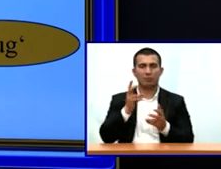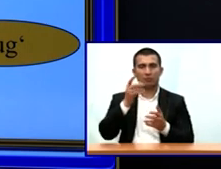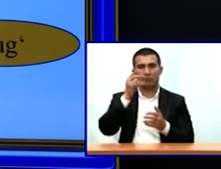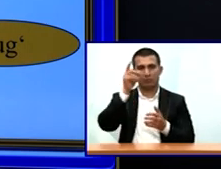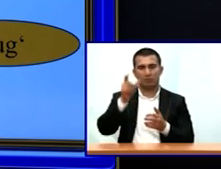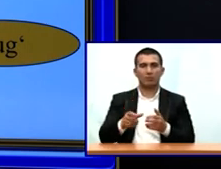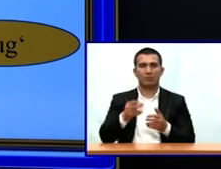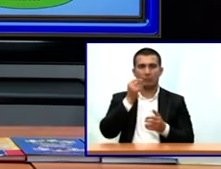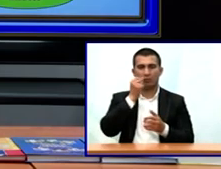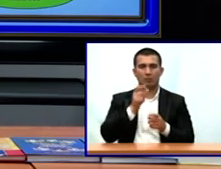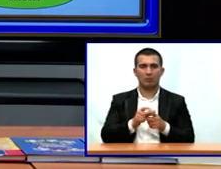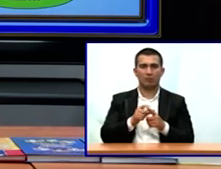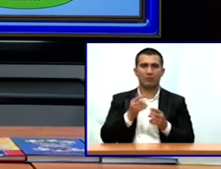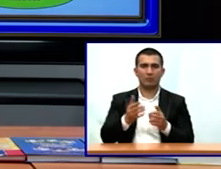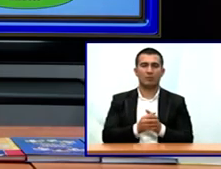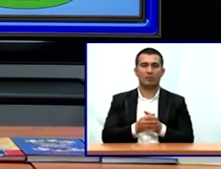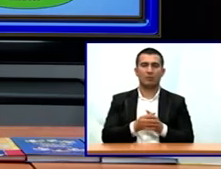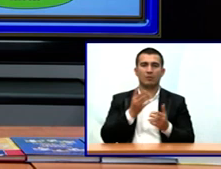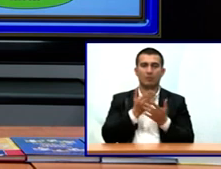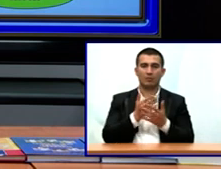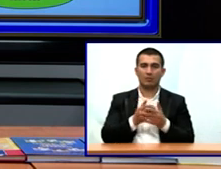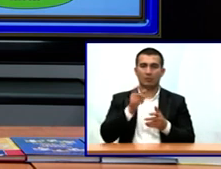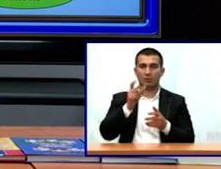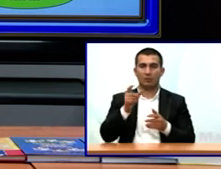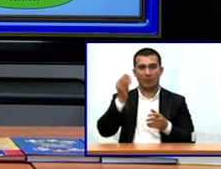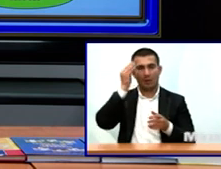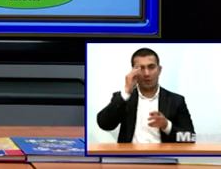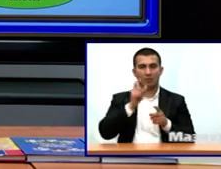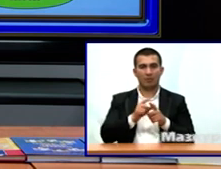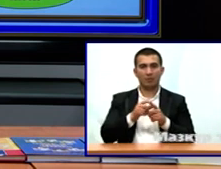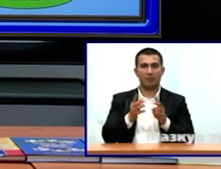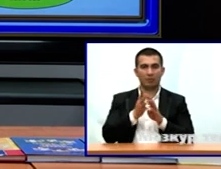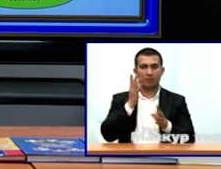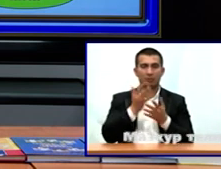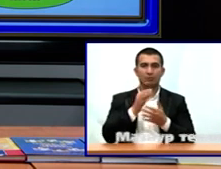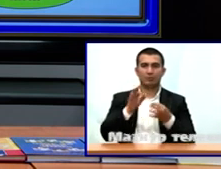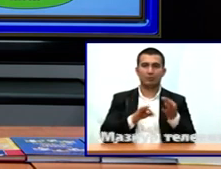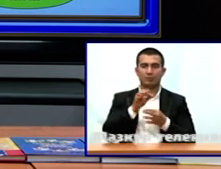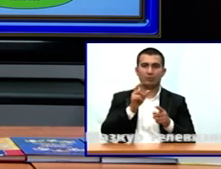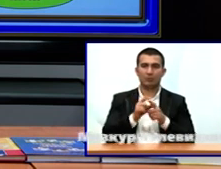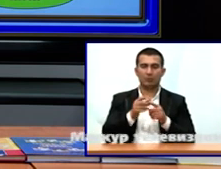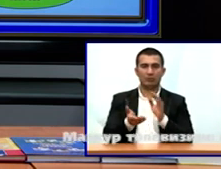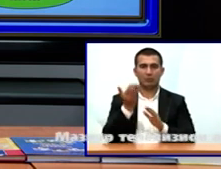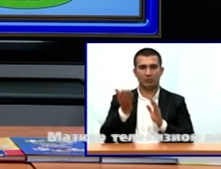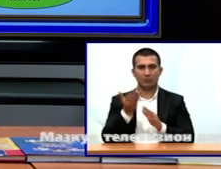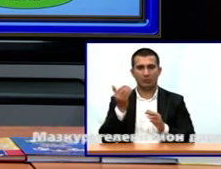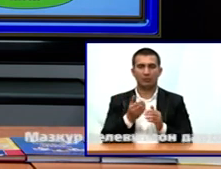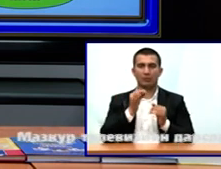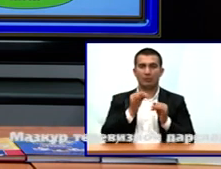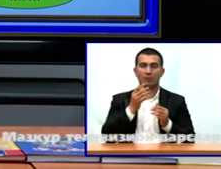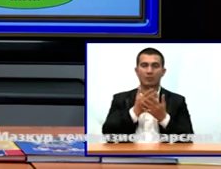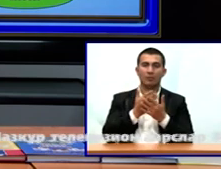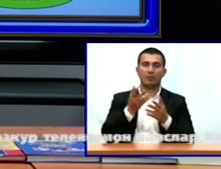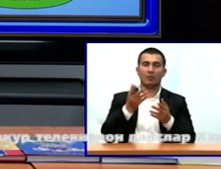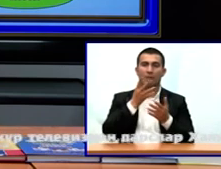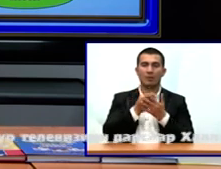kishi. Endi ushbu ma'nodosh so'zlar qatoridagi ortiqcha so'zlarni chiqarib tashlaymiz va